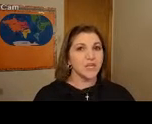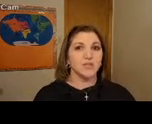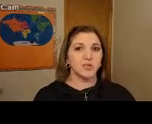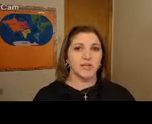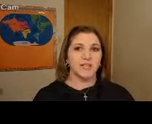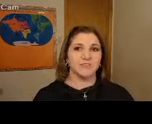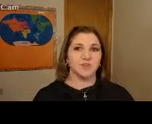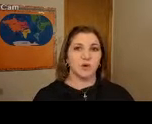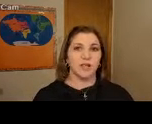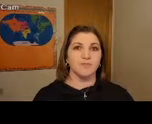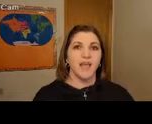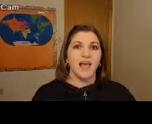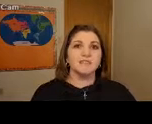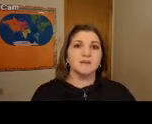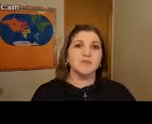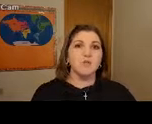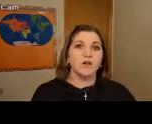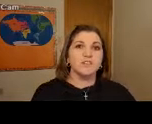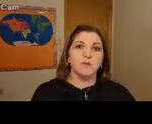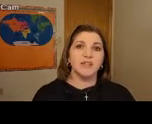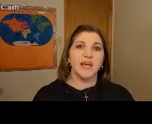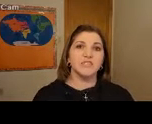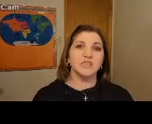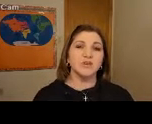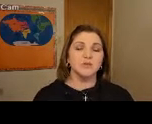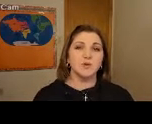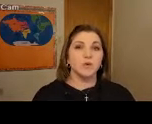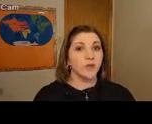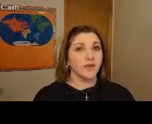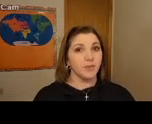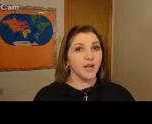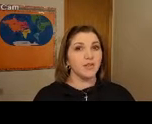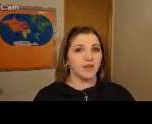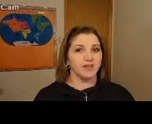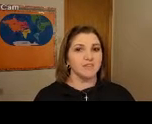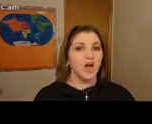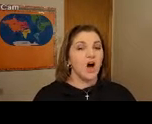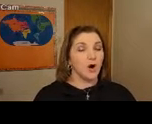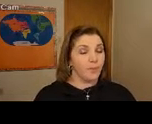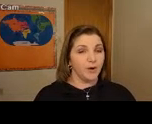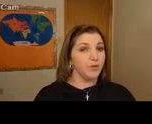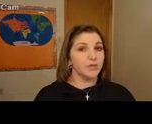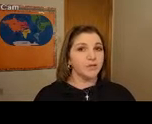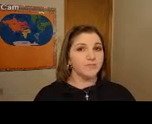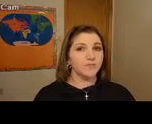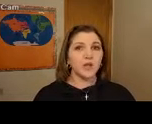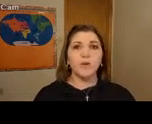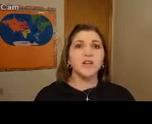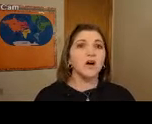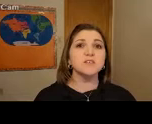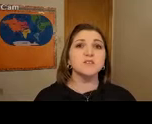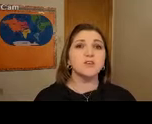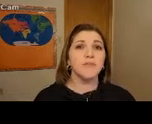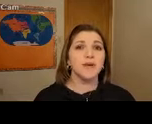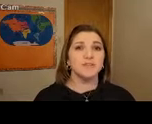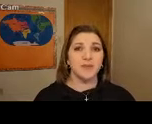happened during that story. And some of the words that we like to use when we compare things are both. We could